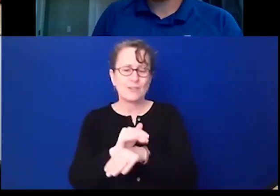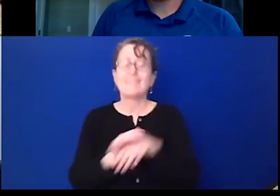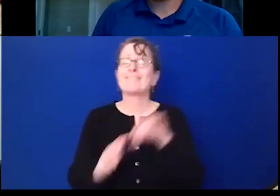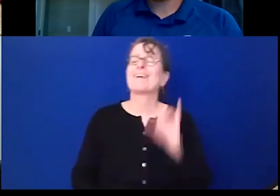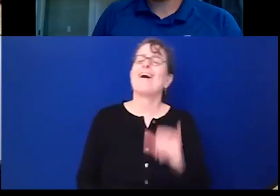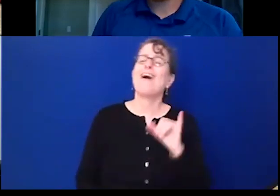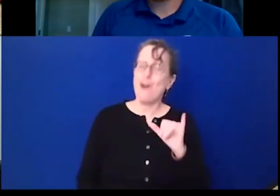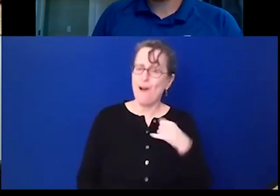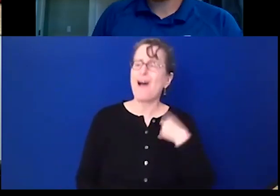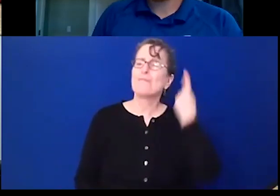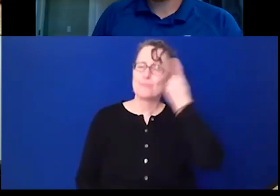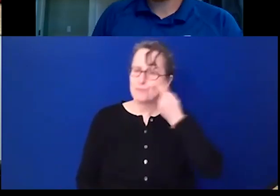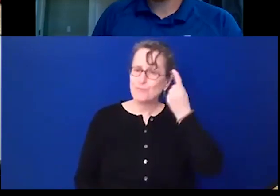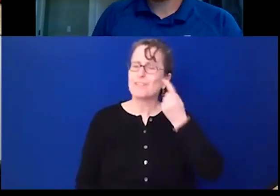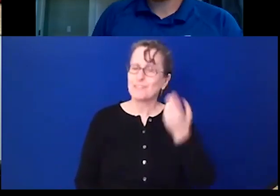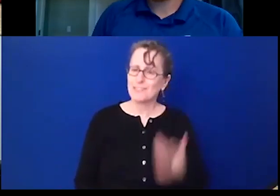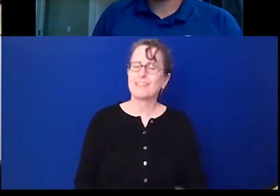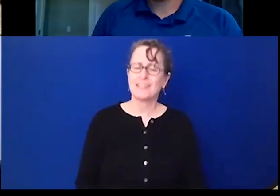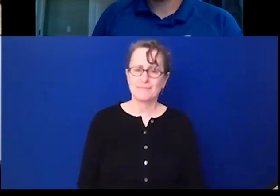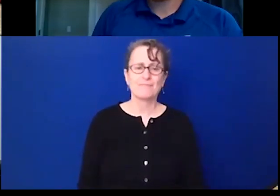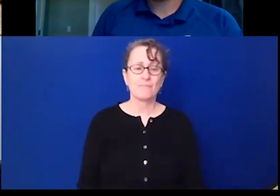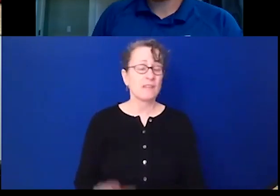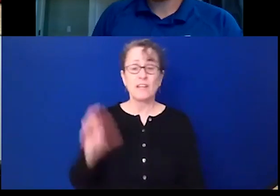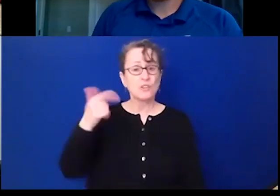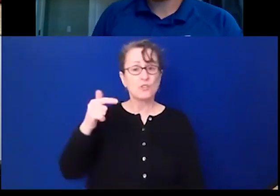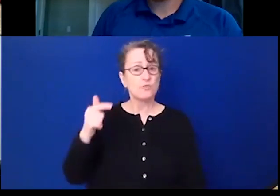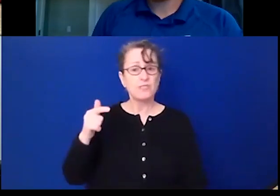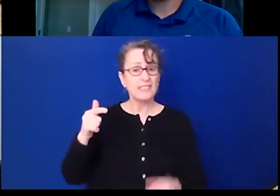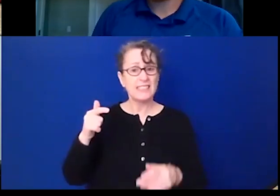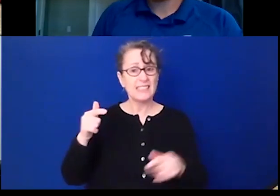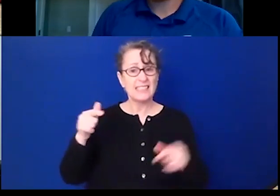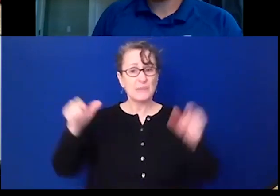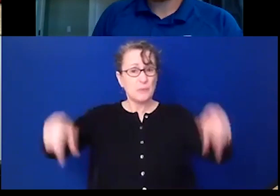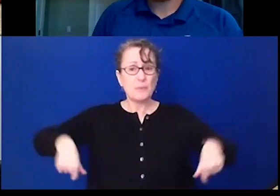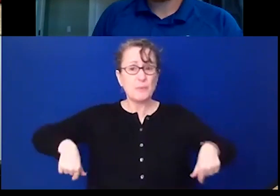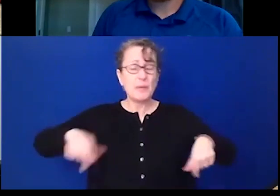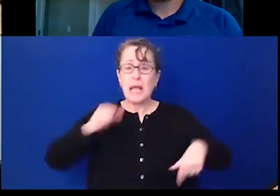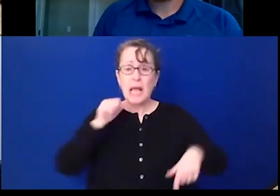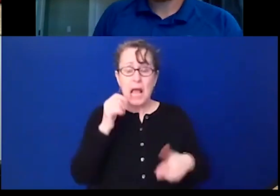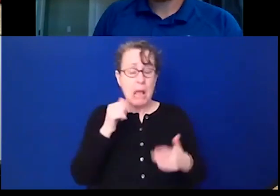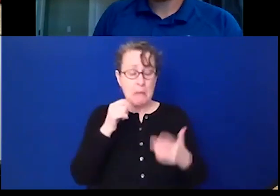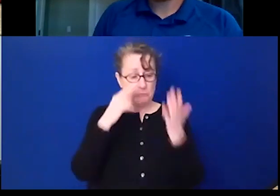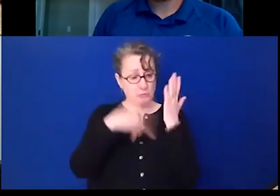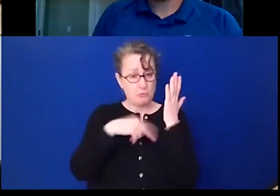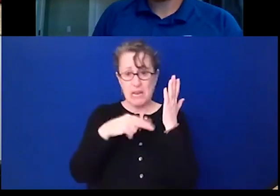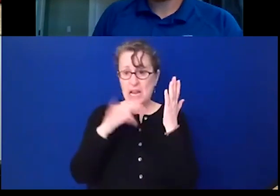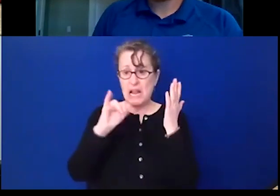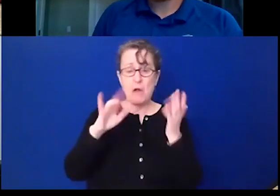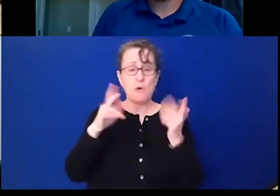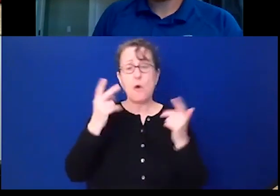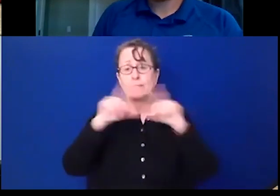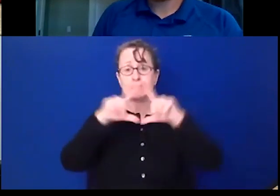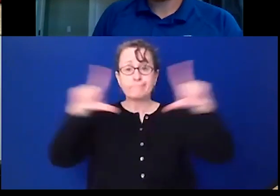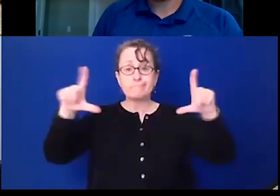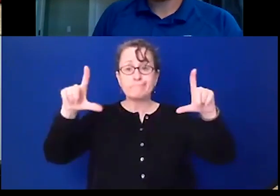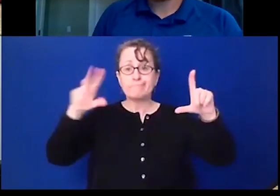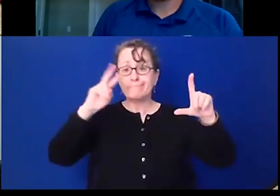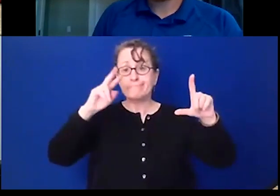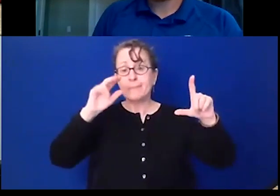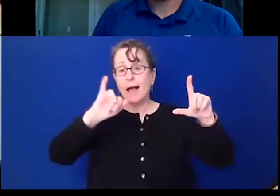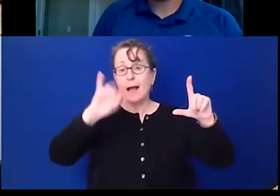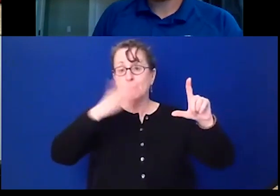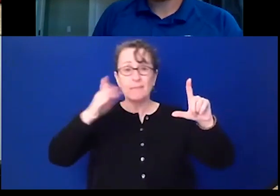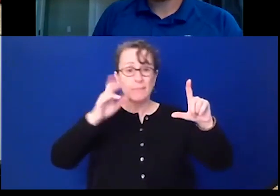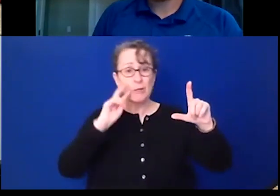Brattleboro about the, you know, the little green line there. It was just interesting to see. And I've been seeing a lot of the, also with the program